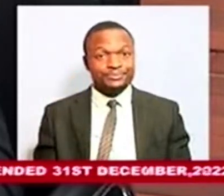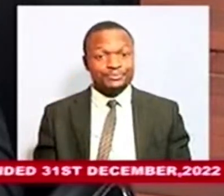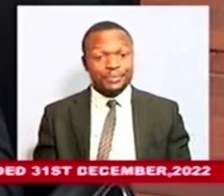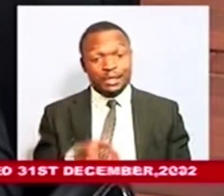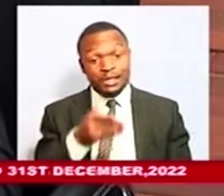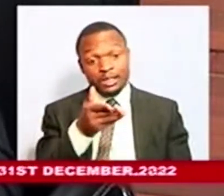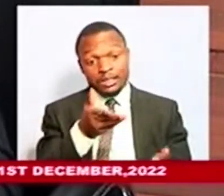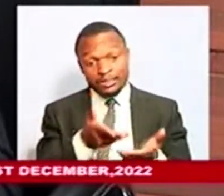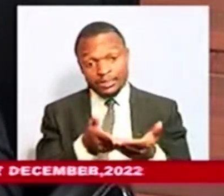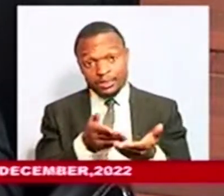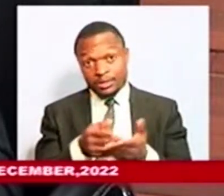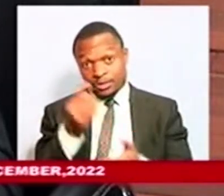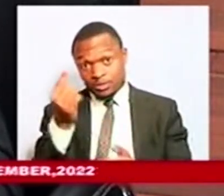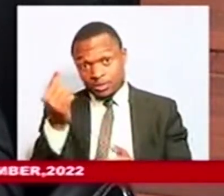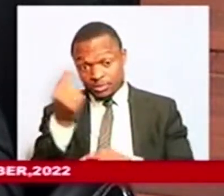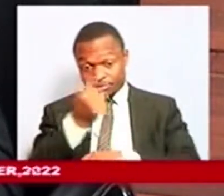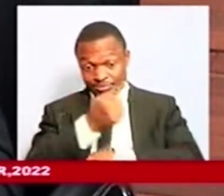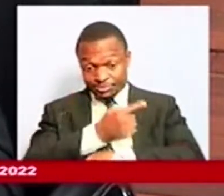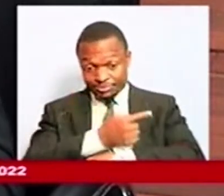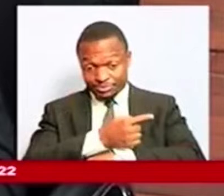That was for 1 day.